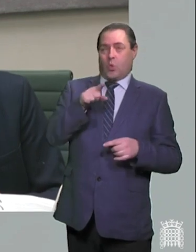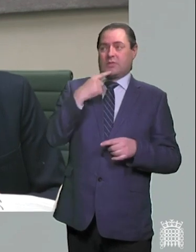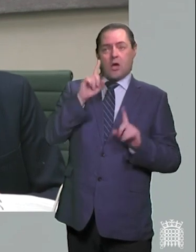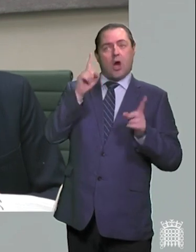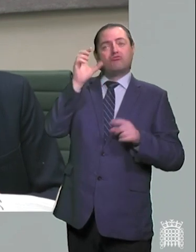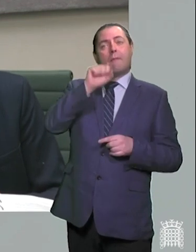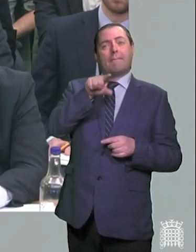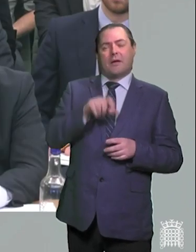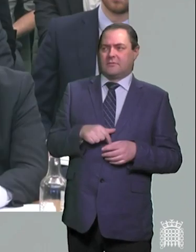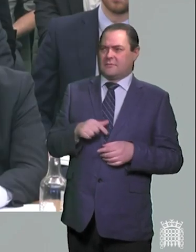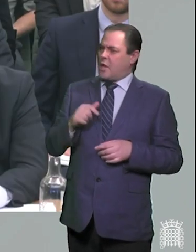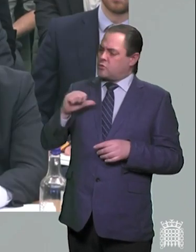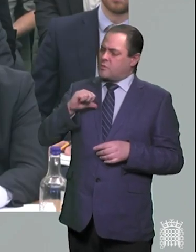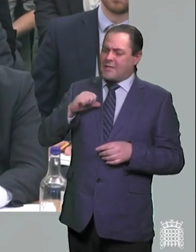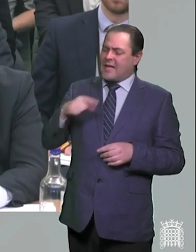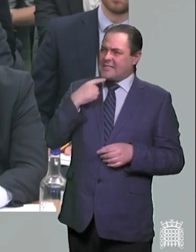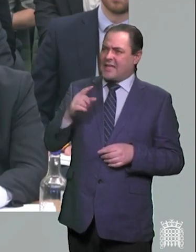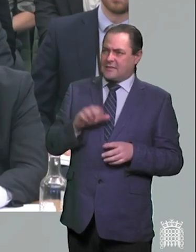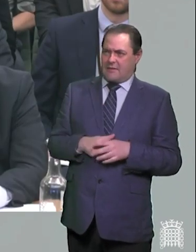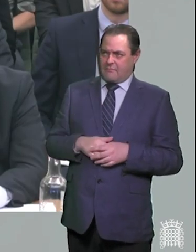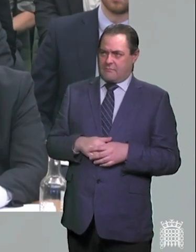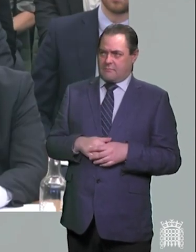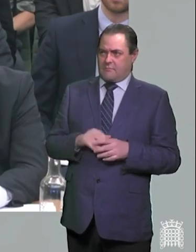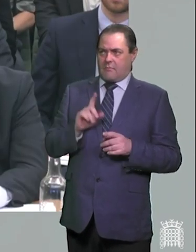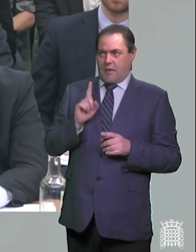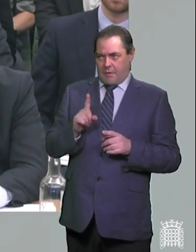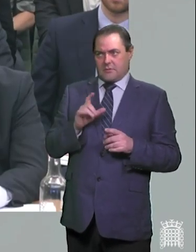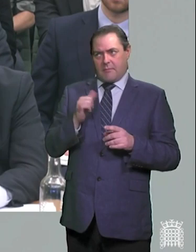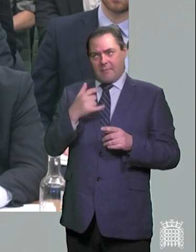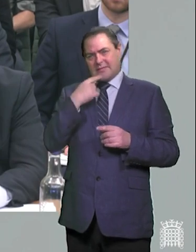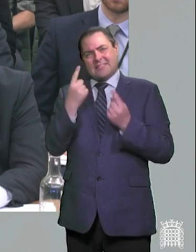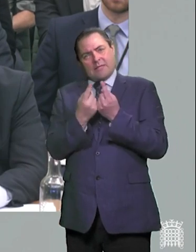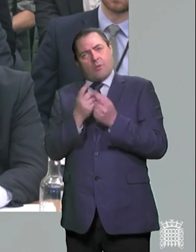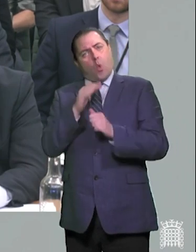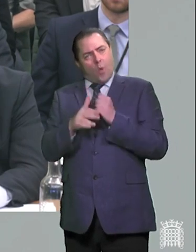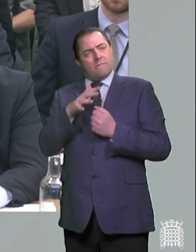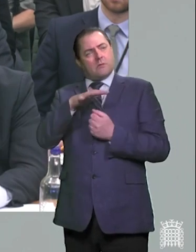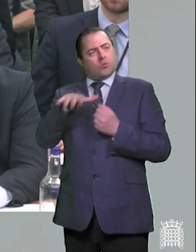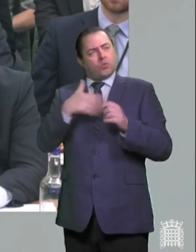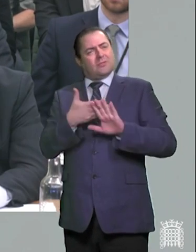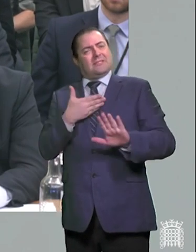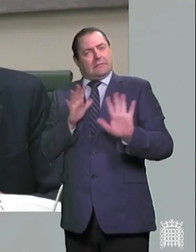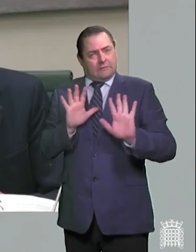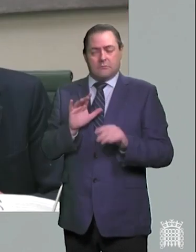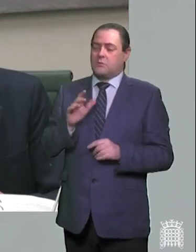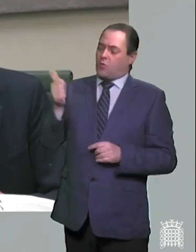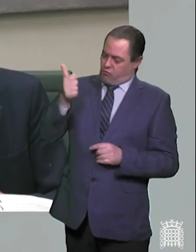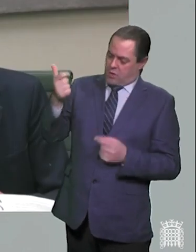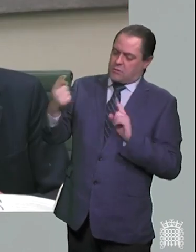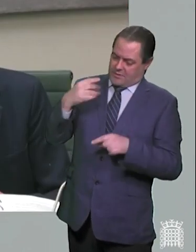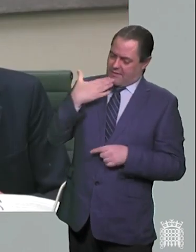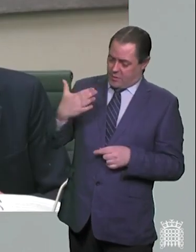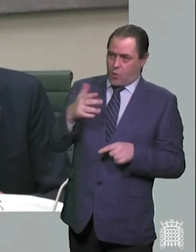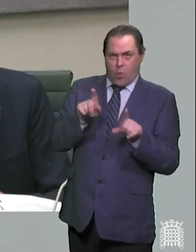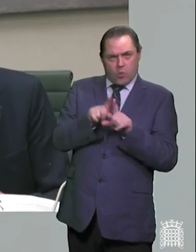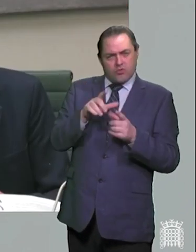it. That's what I think it's unlikely that I said that. But you that also doesn't mean I didn't state say things okay, about thank social you. distancing. You answered the question. You also state in your written